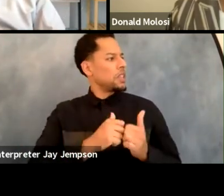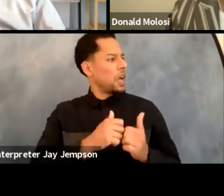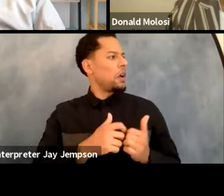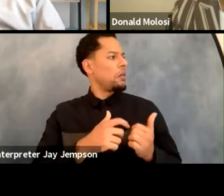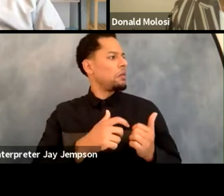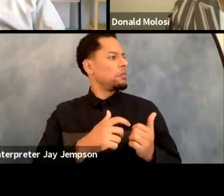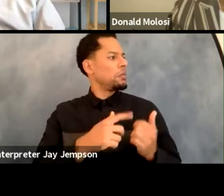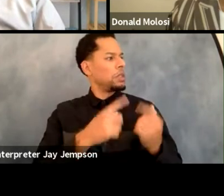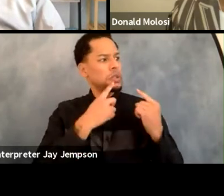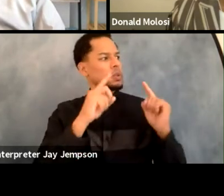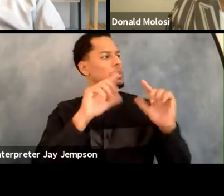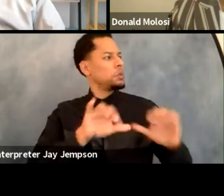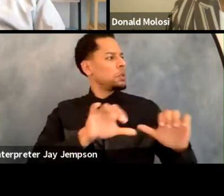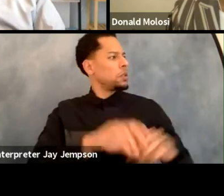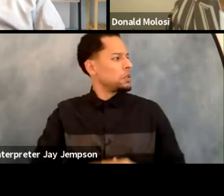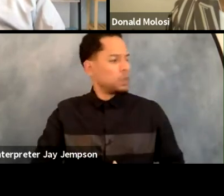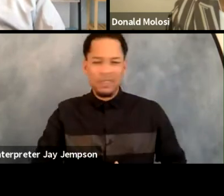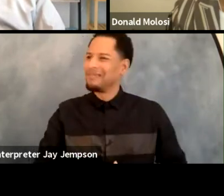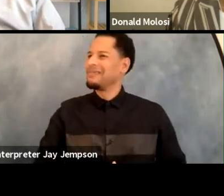example,